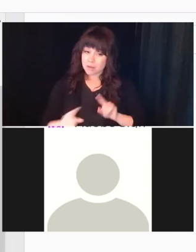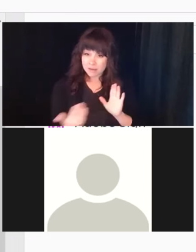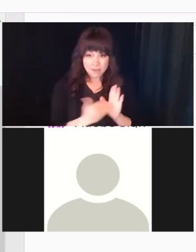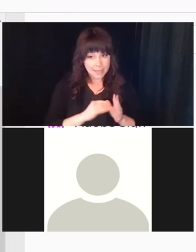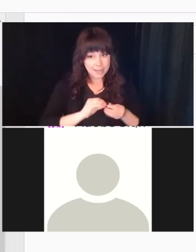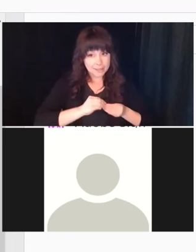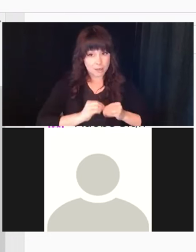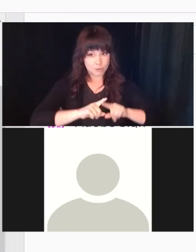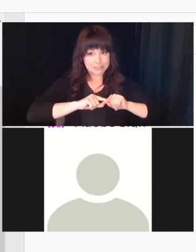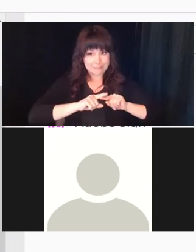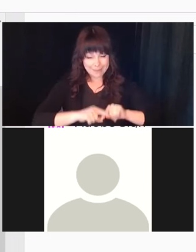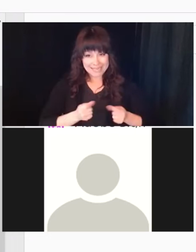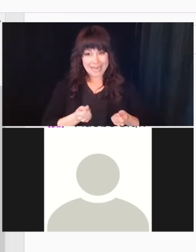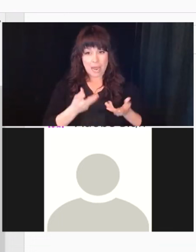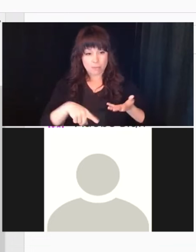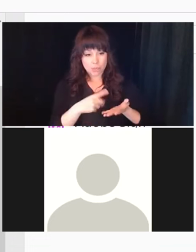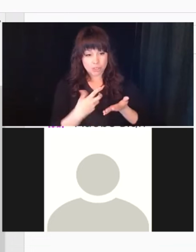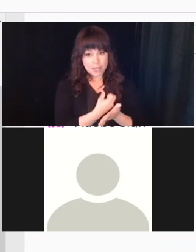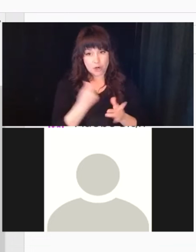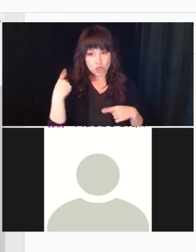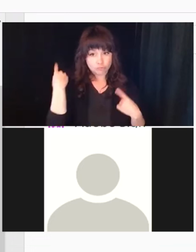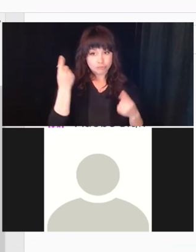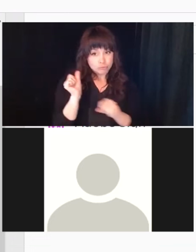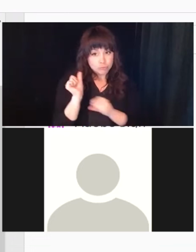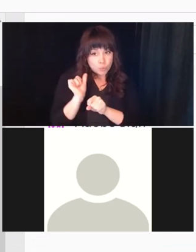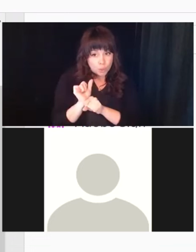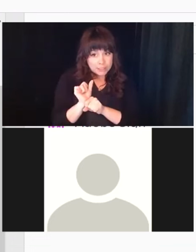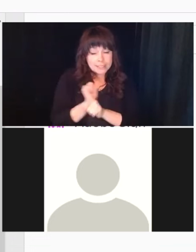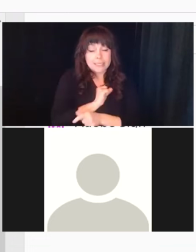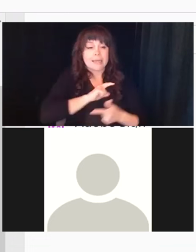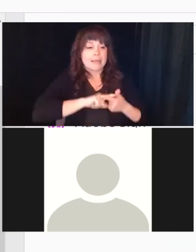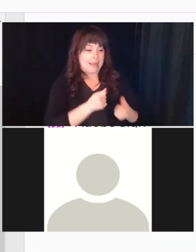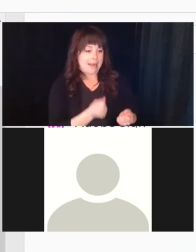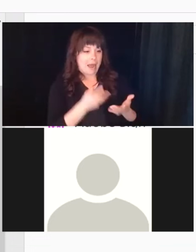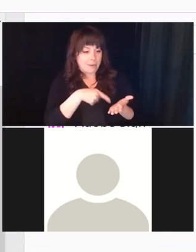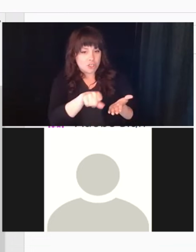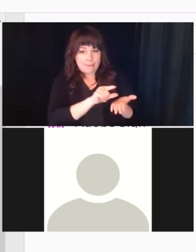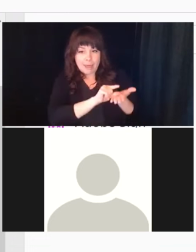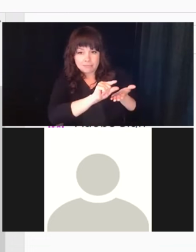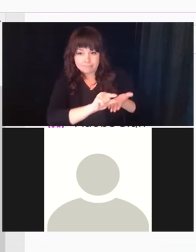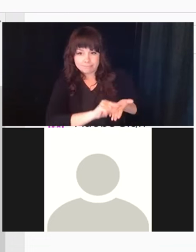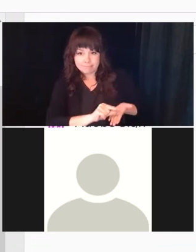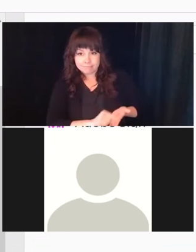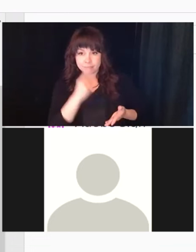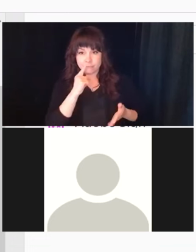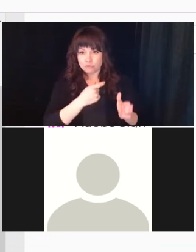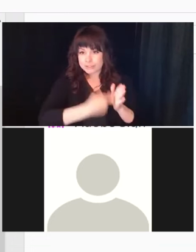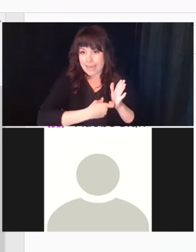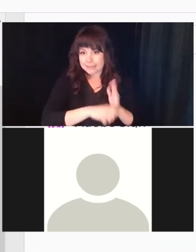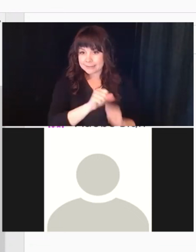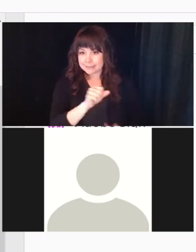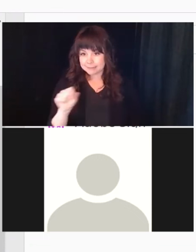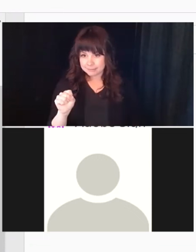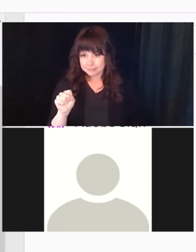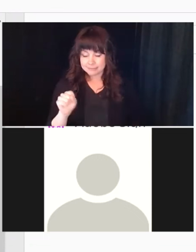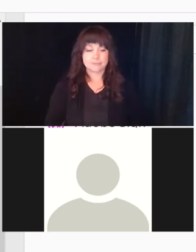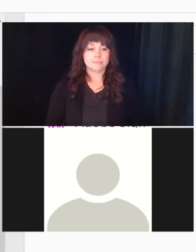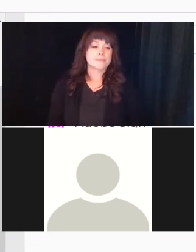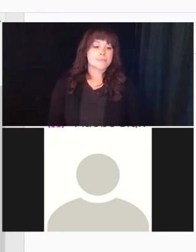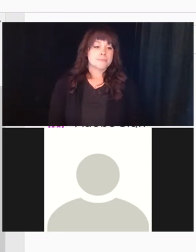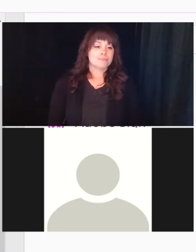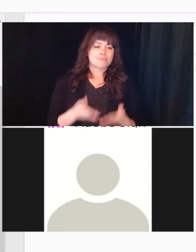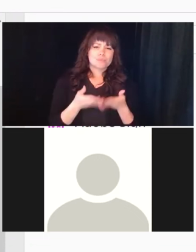the amount of money that they made when they were working and how much they paid in Social Security taxes. So the general rule is, if you have a